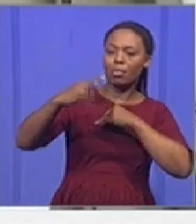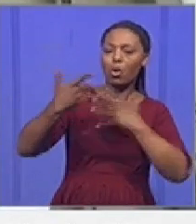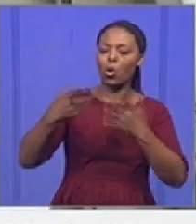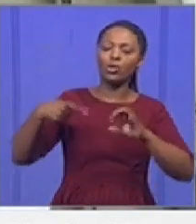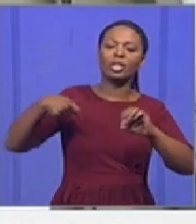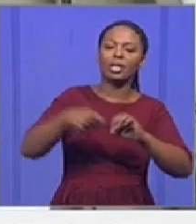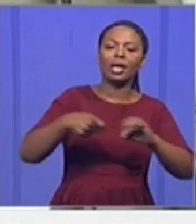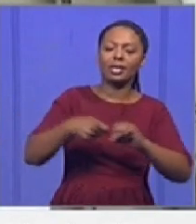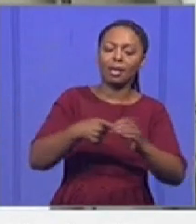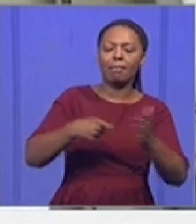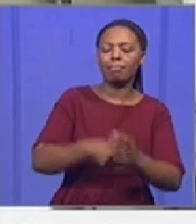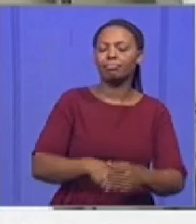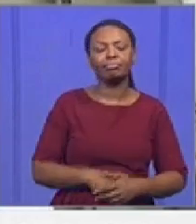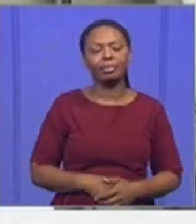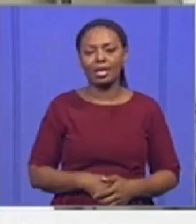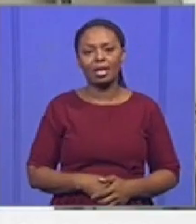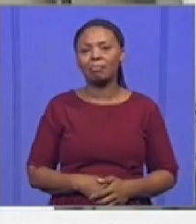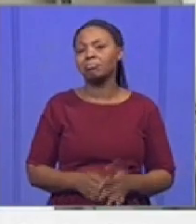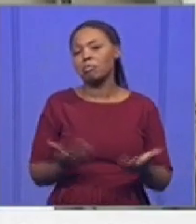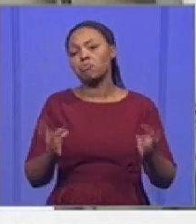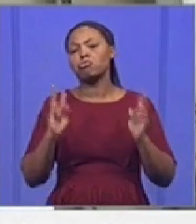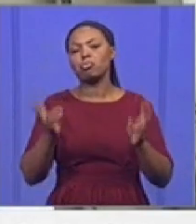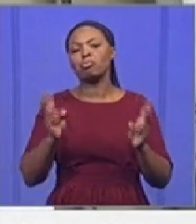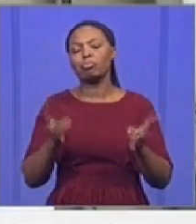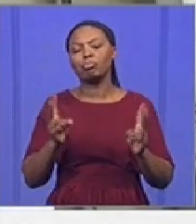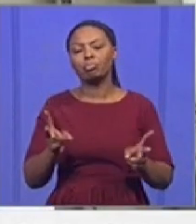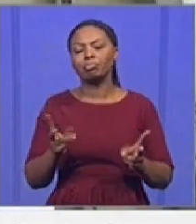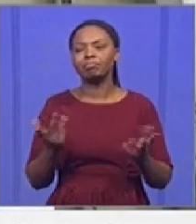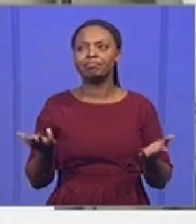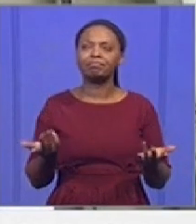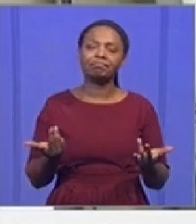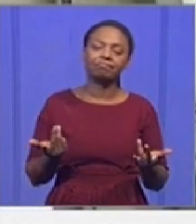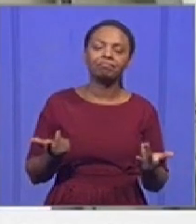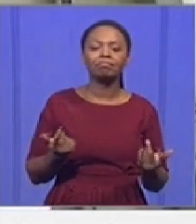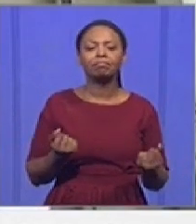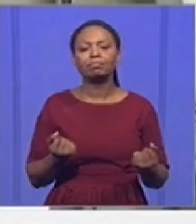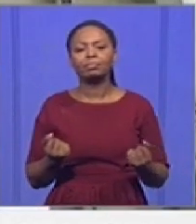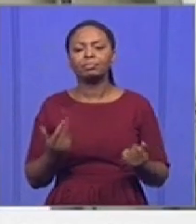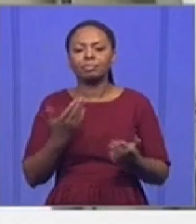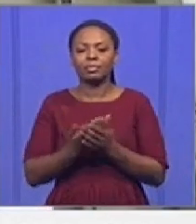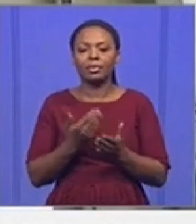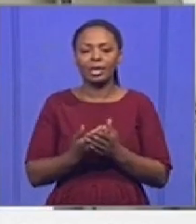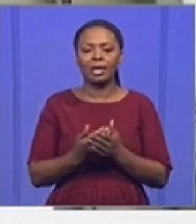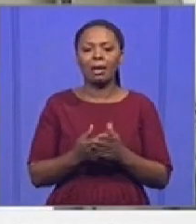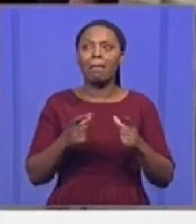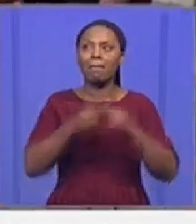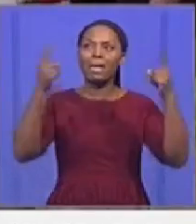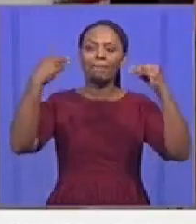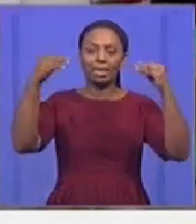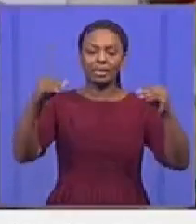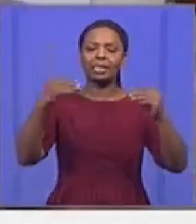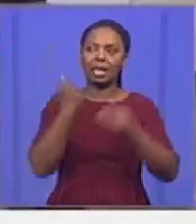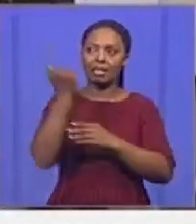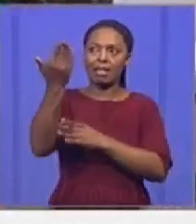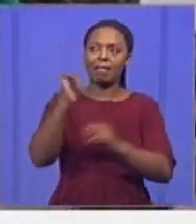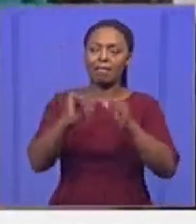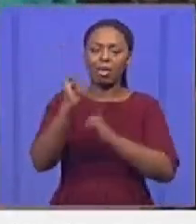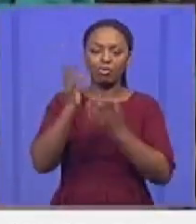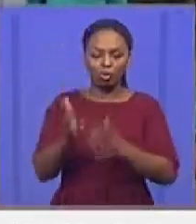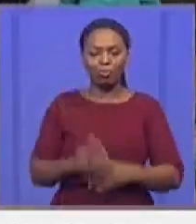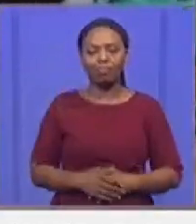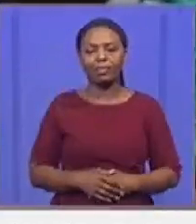the chances are the take up will only be done by big businesses. Solana Energy